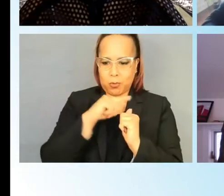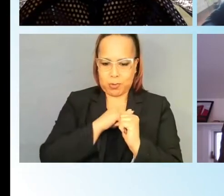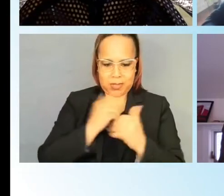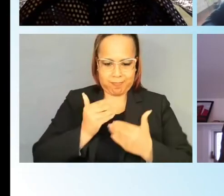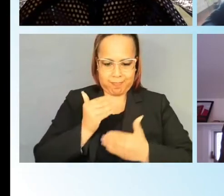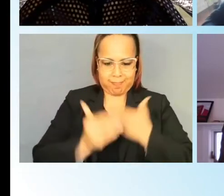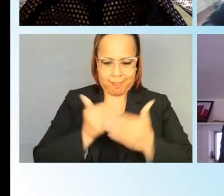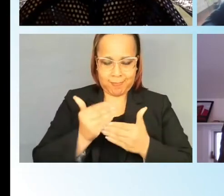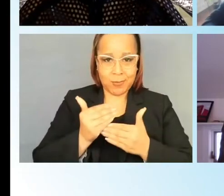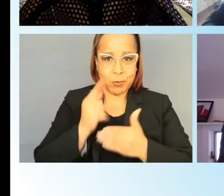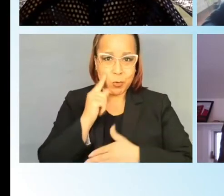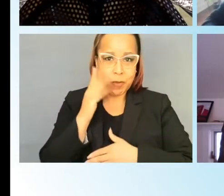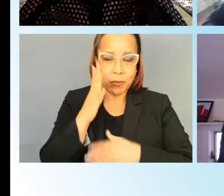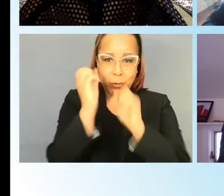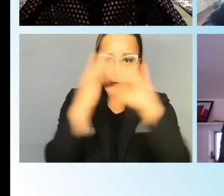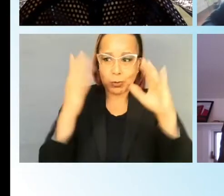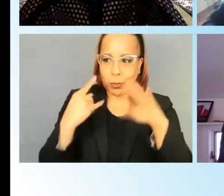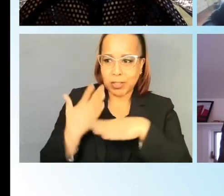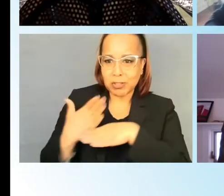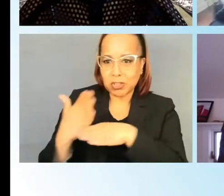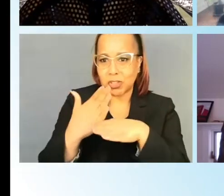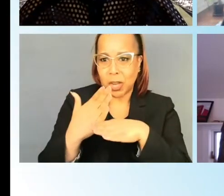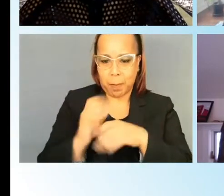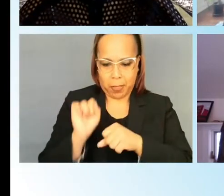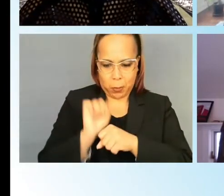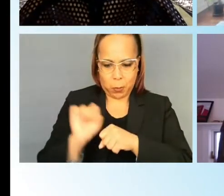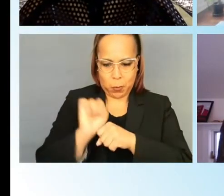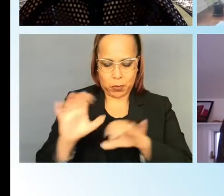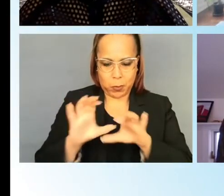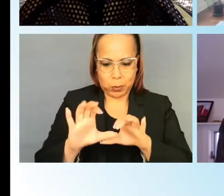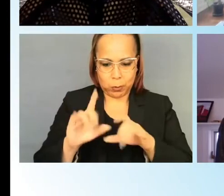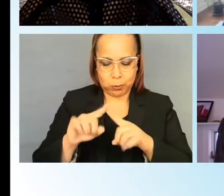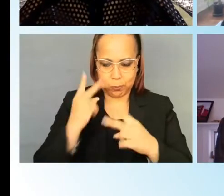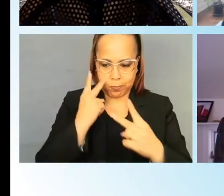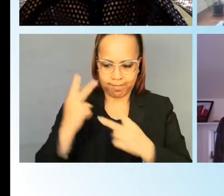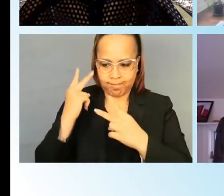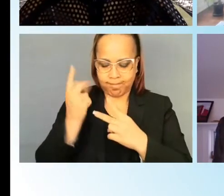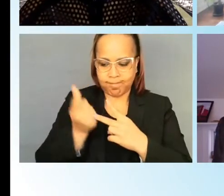share by the kind of work that we do about remembering the past?